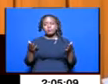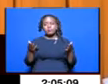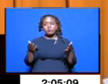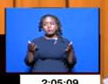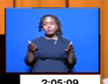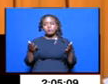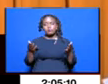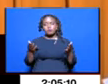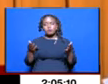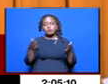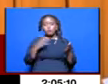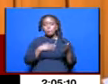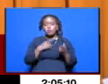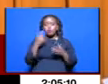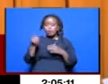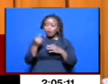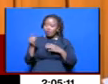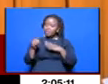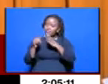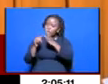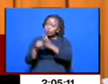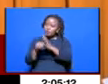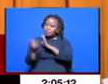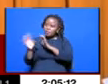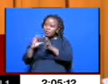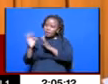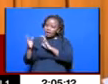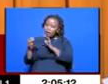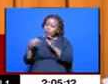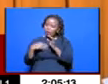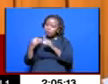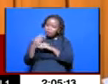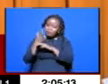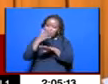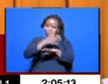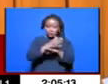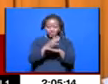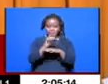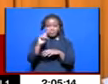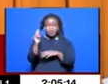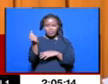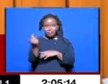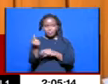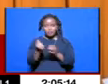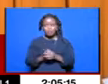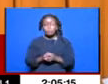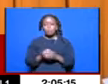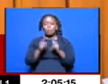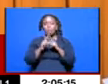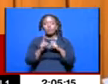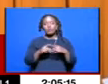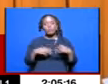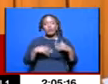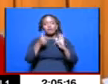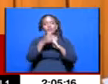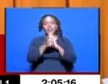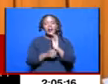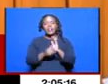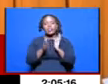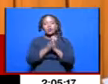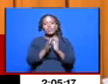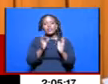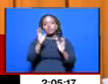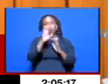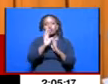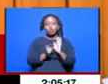I'm referring now how this has been discussed in Kenya. Yaniv Rosner, in his article on constitutional amendments,